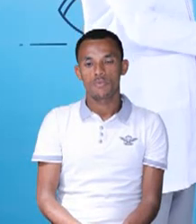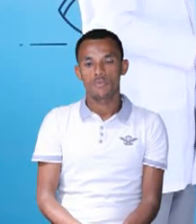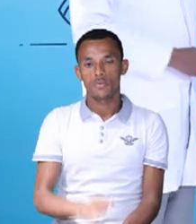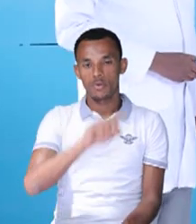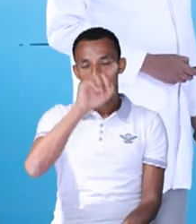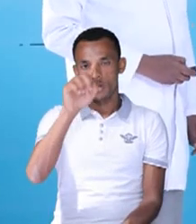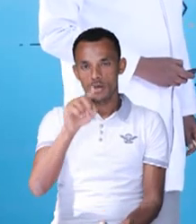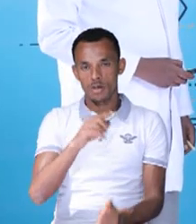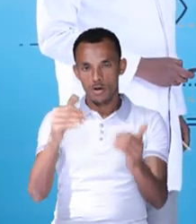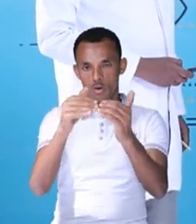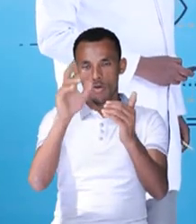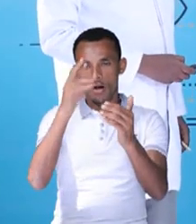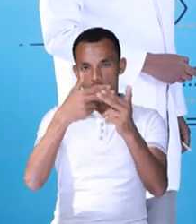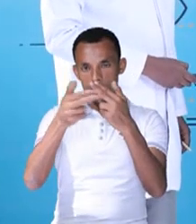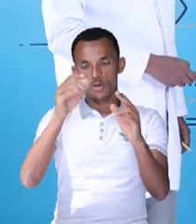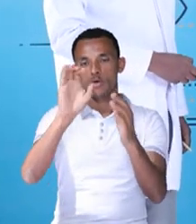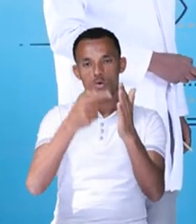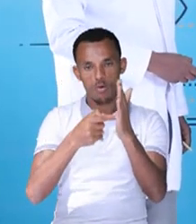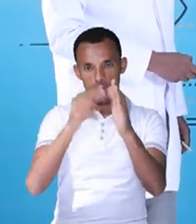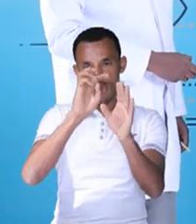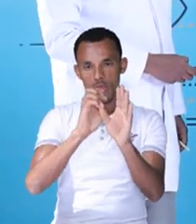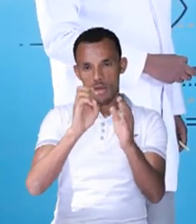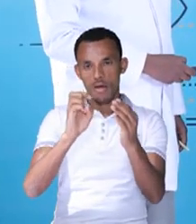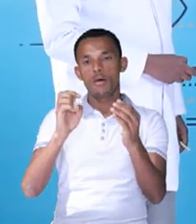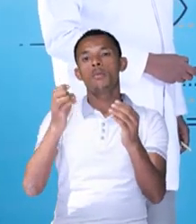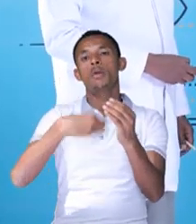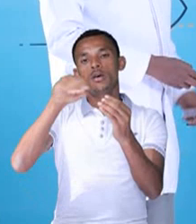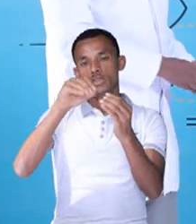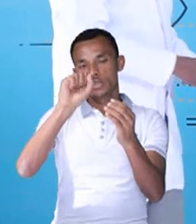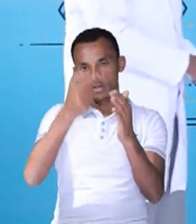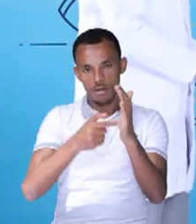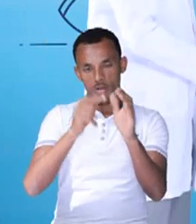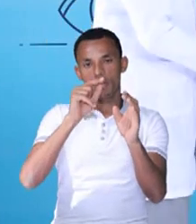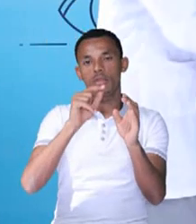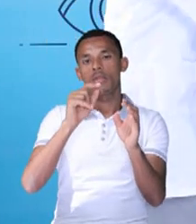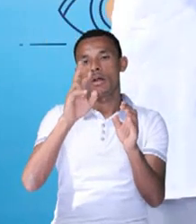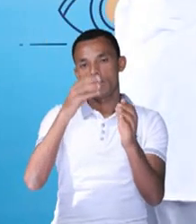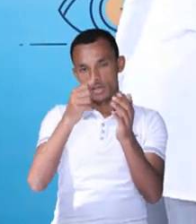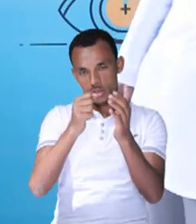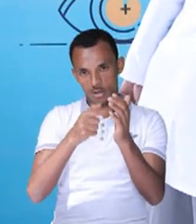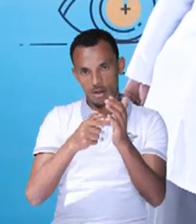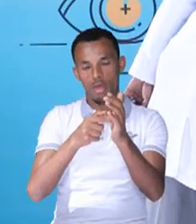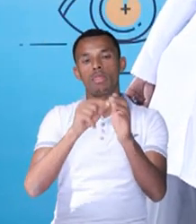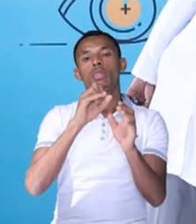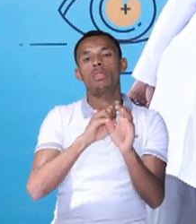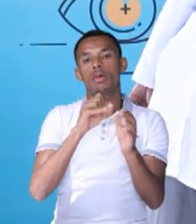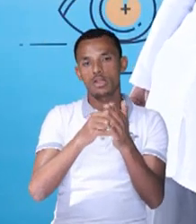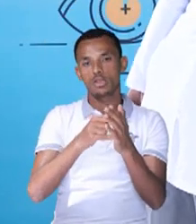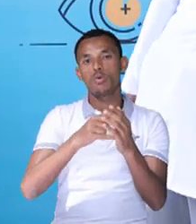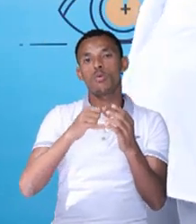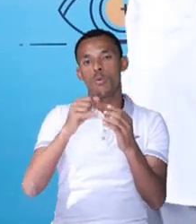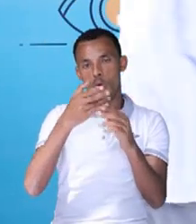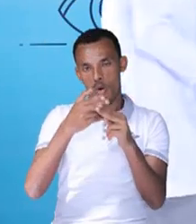z is equal to r times cos theta plus I sin theta is called the polar